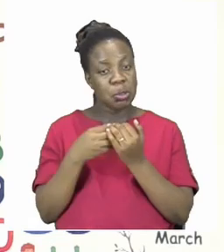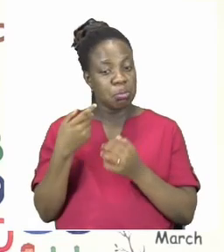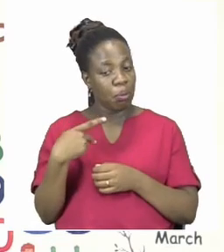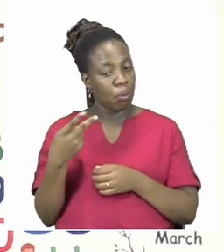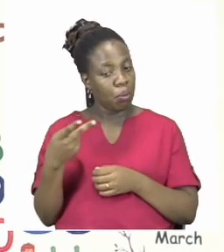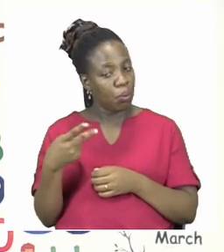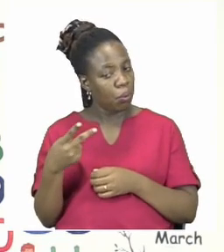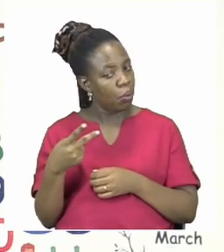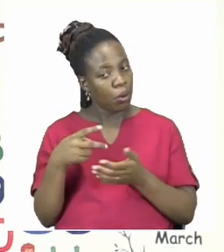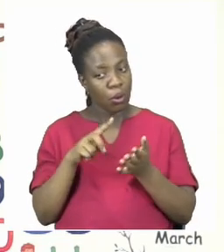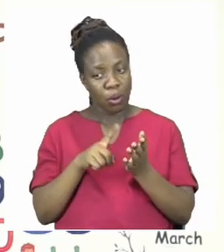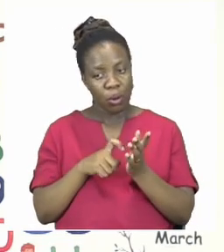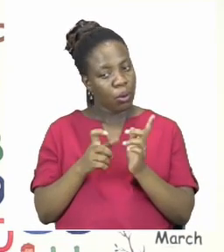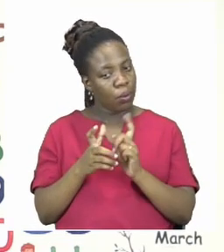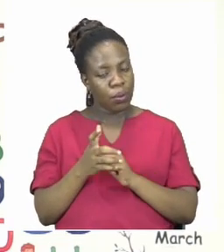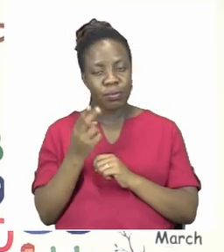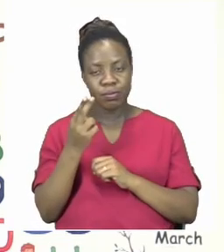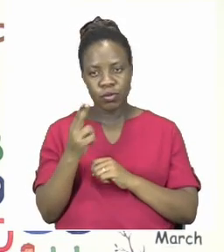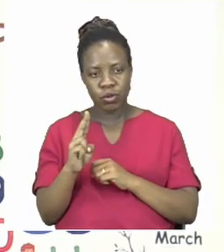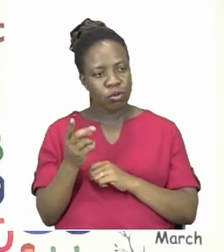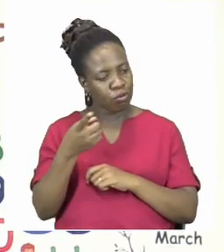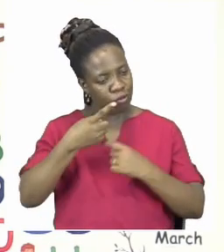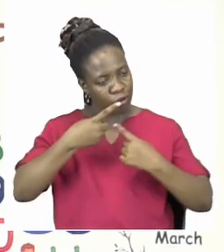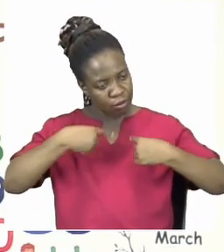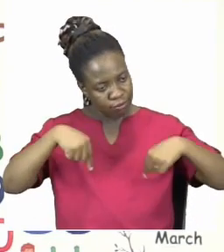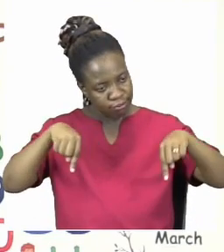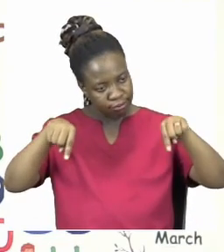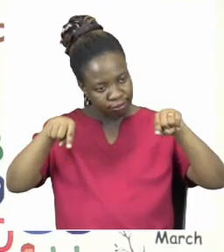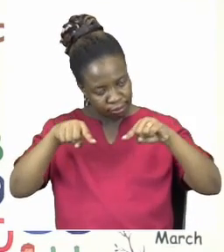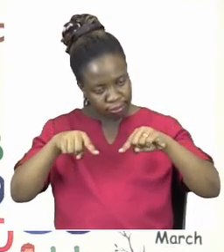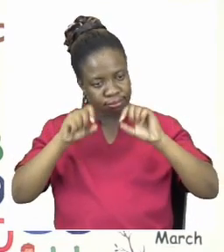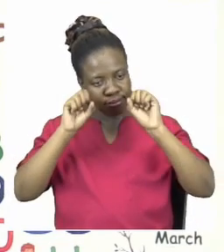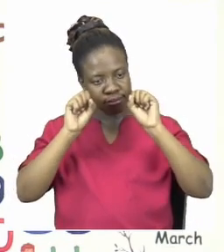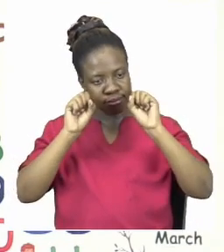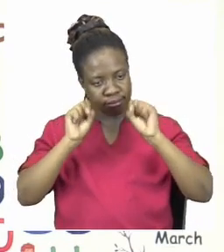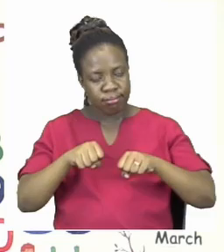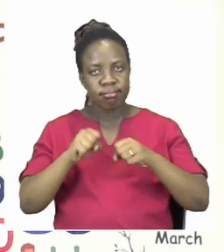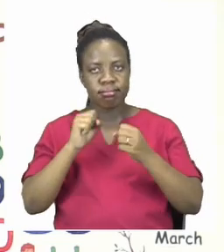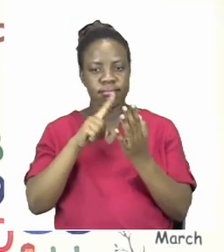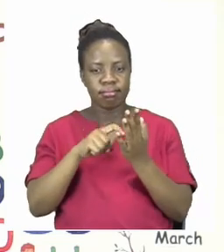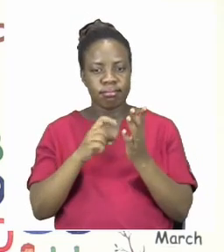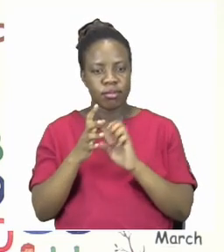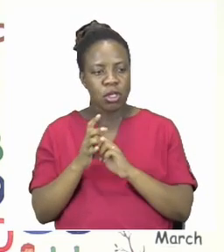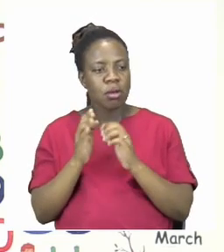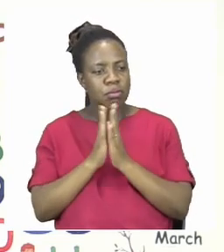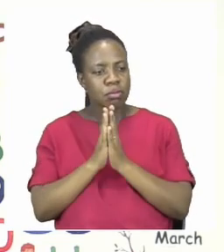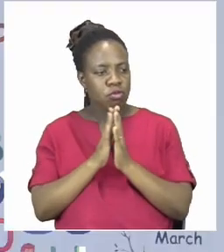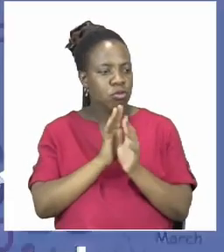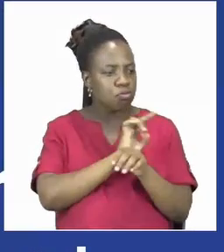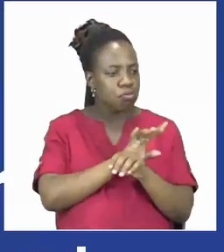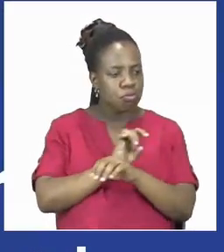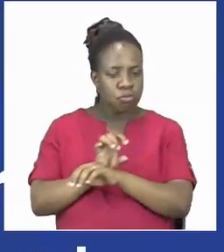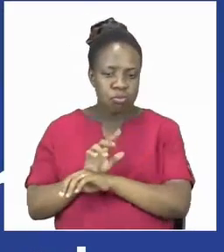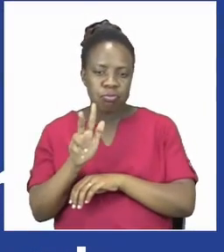is for everyone. So try and encourage everyone you meet to sanitize. Make sure your hands are dry before you touch anything